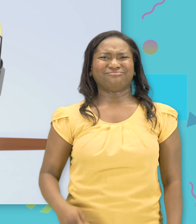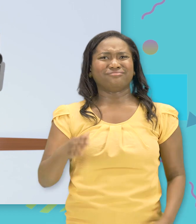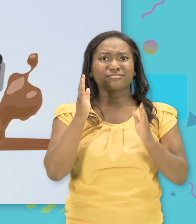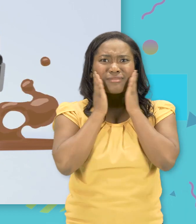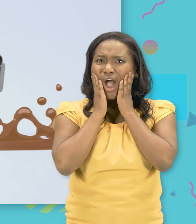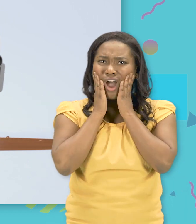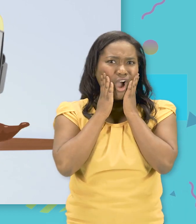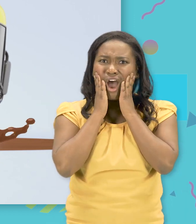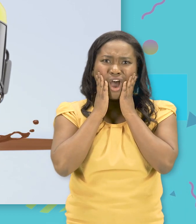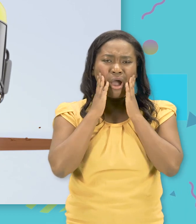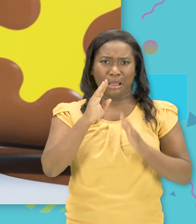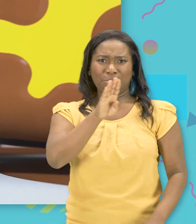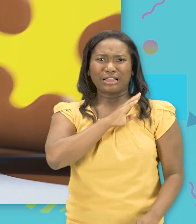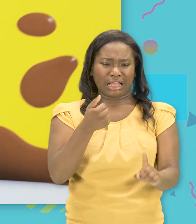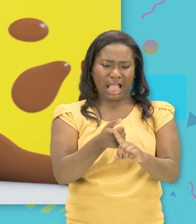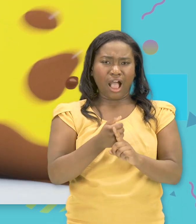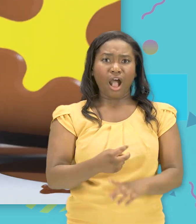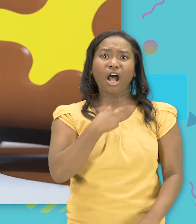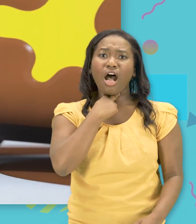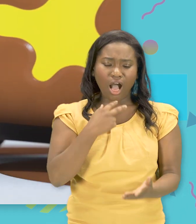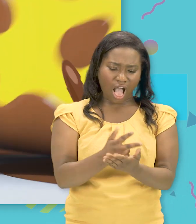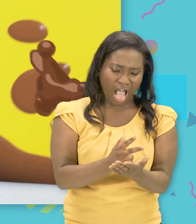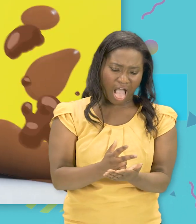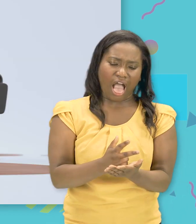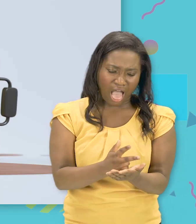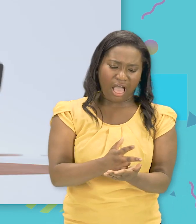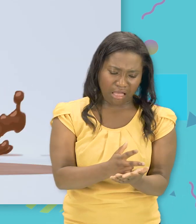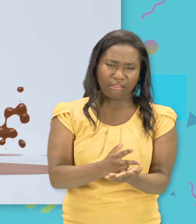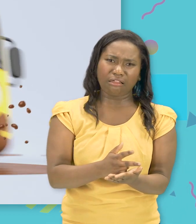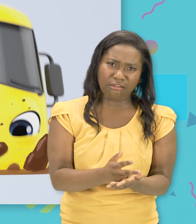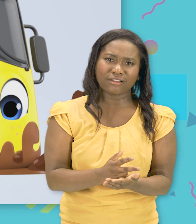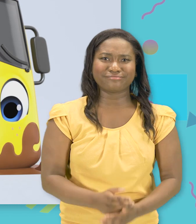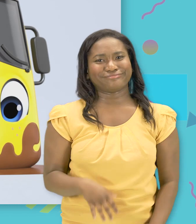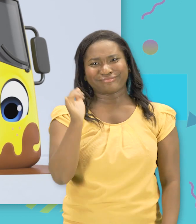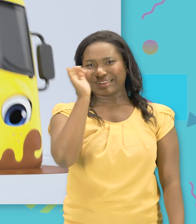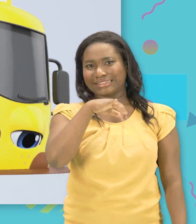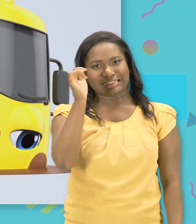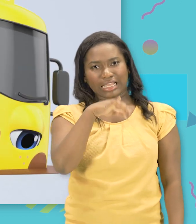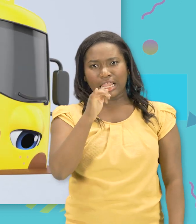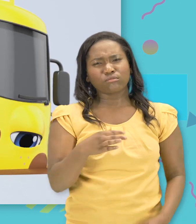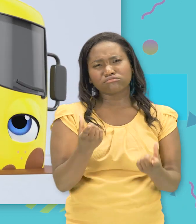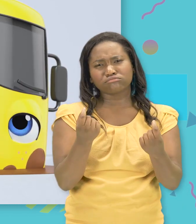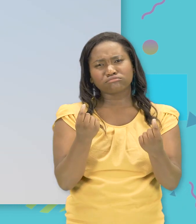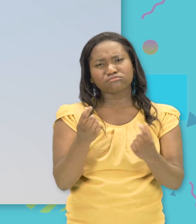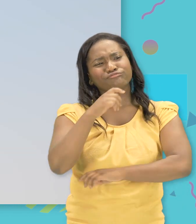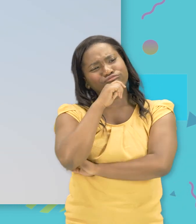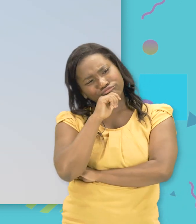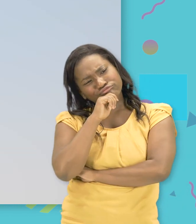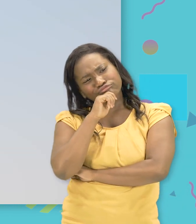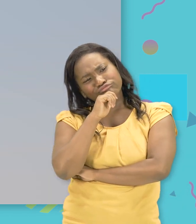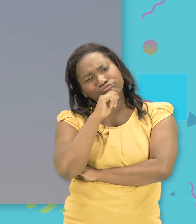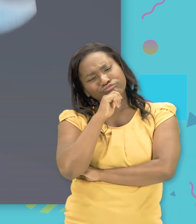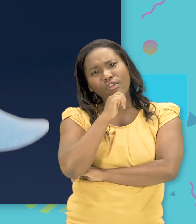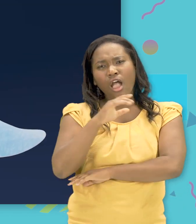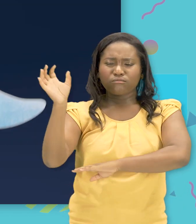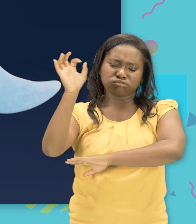Oh no! Buster is stuck! Silly Buster. What's he going to do now? The sun's